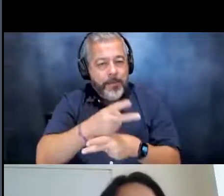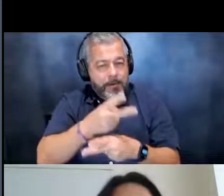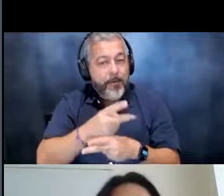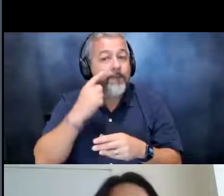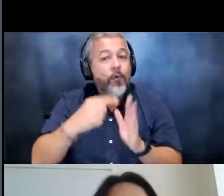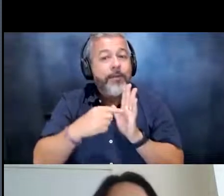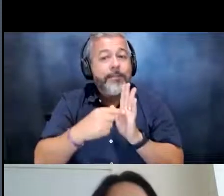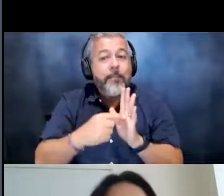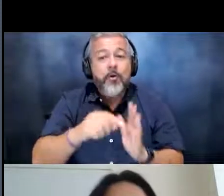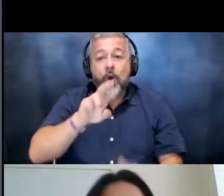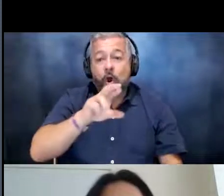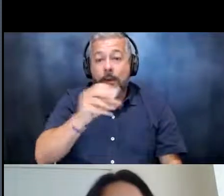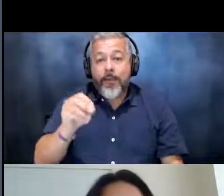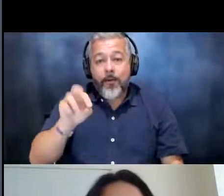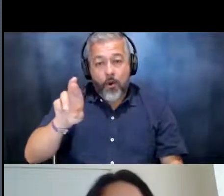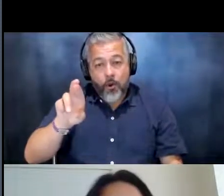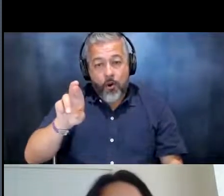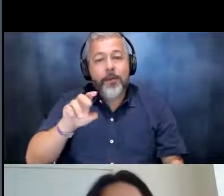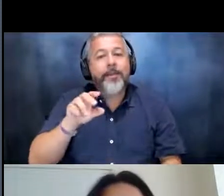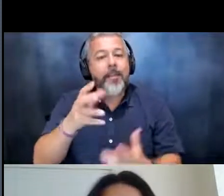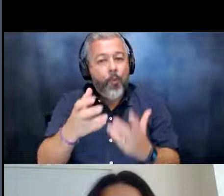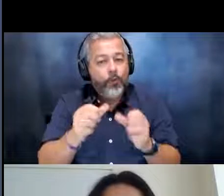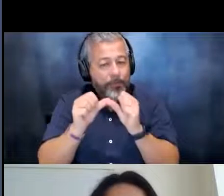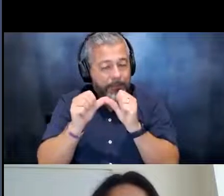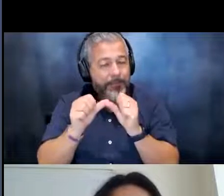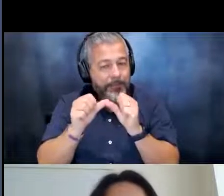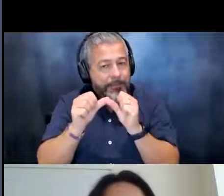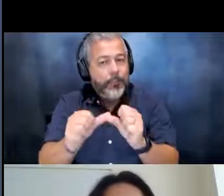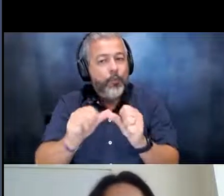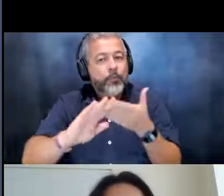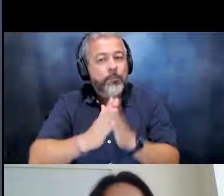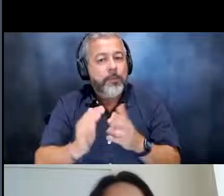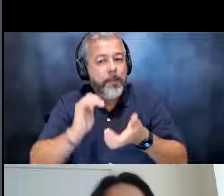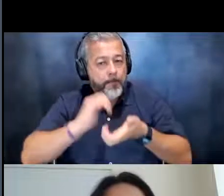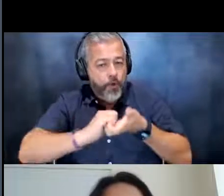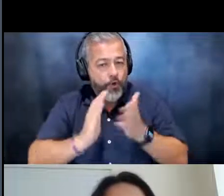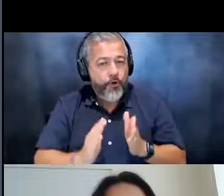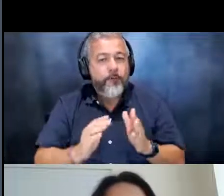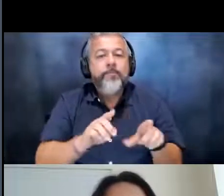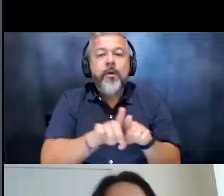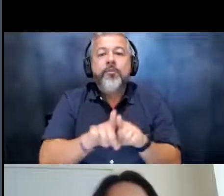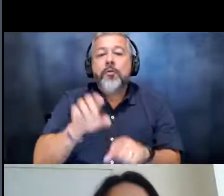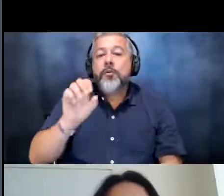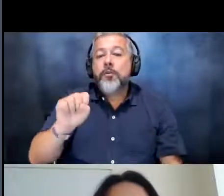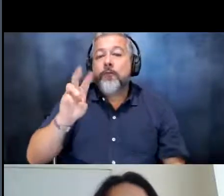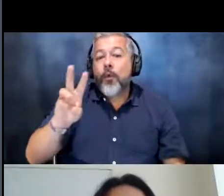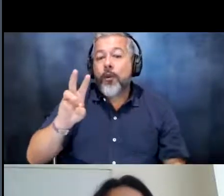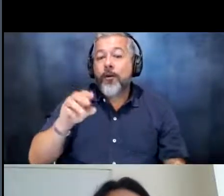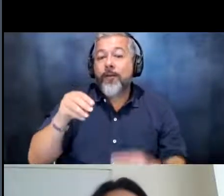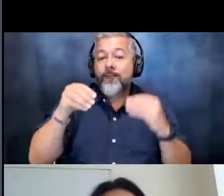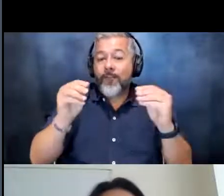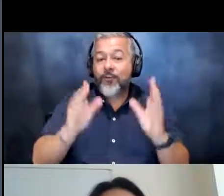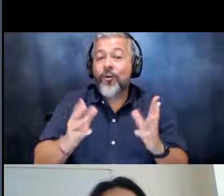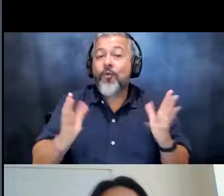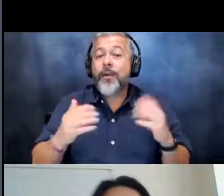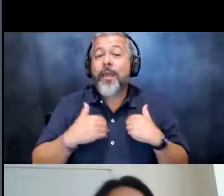example, continue to be considered partners. And in addition, software vendors that already have many of the software